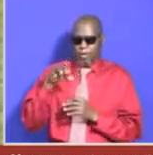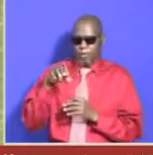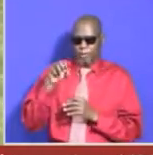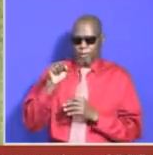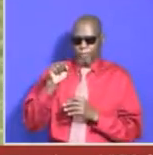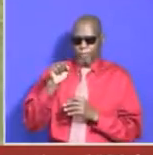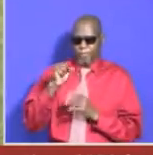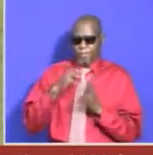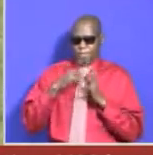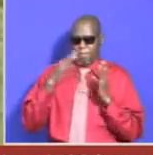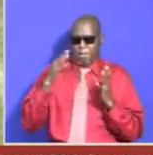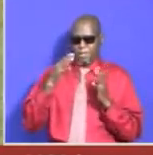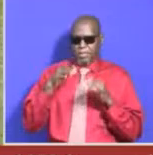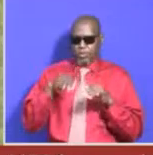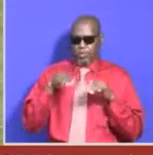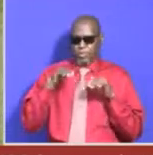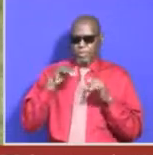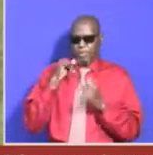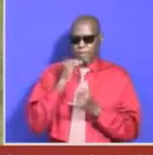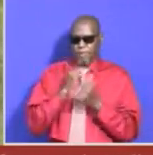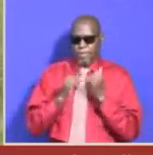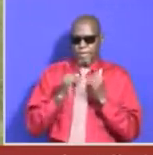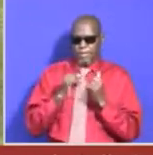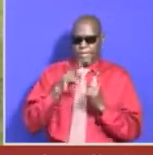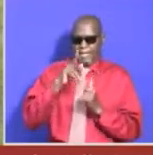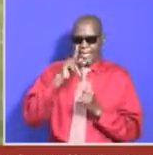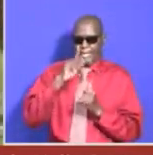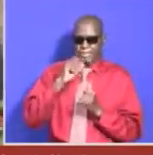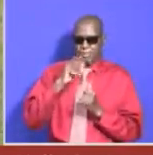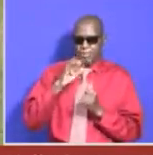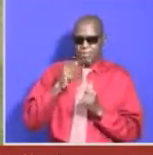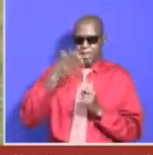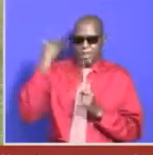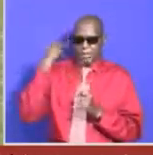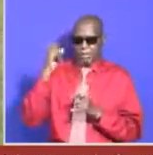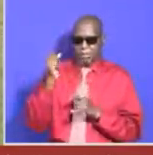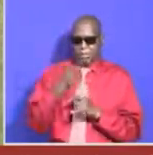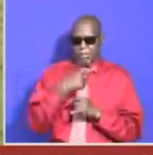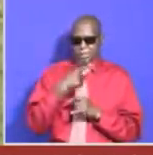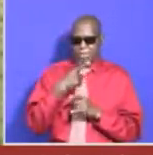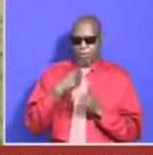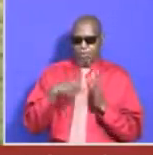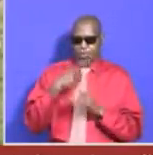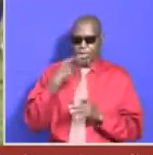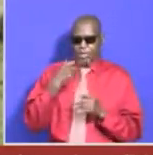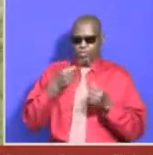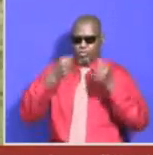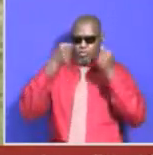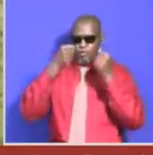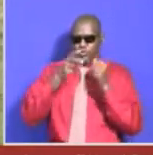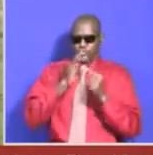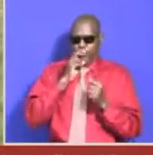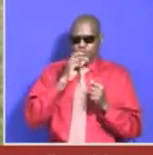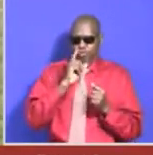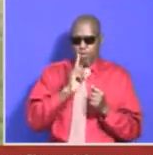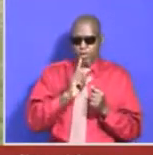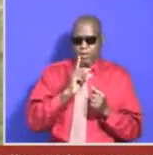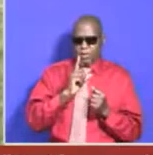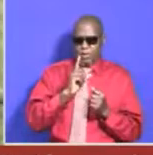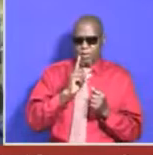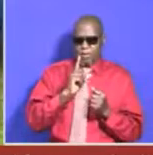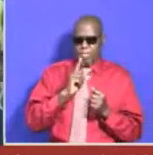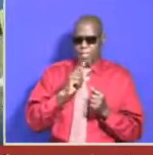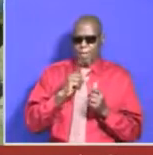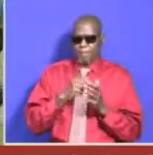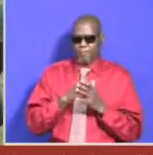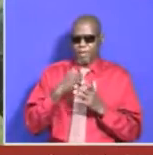awaited final. The eight-time Cup winner KCB last month won the trophy in 2021 after dismantling the Sugar Men with